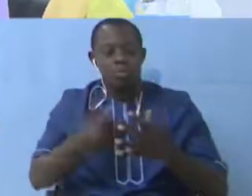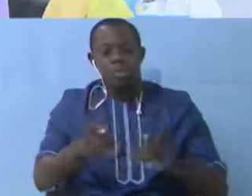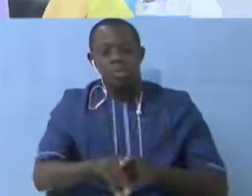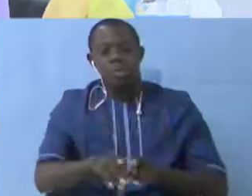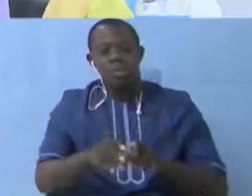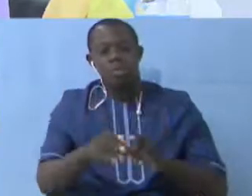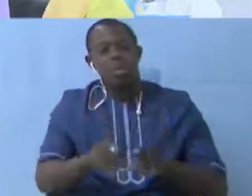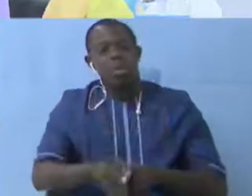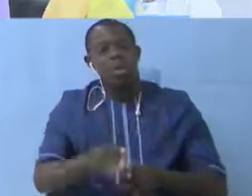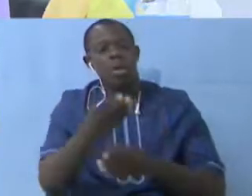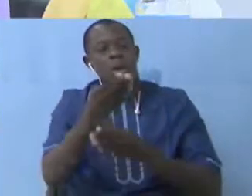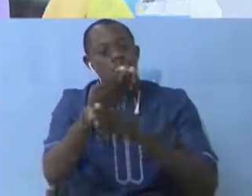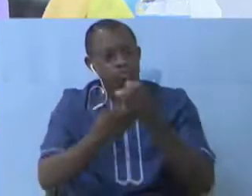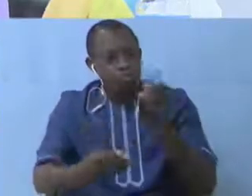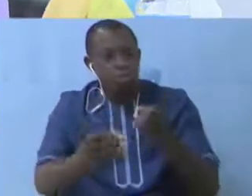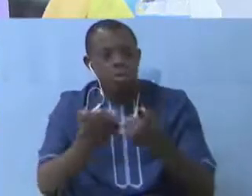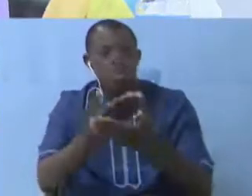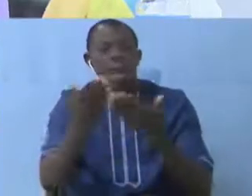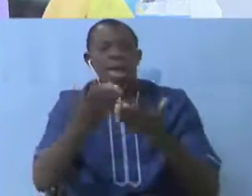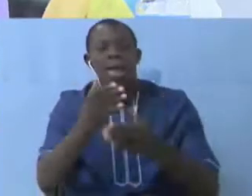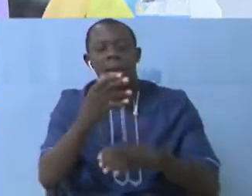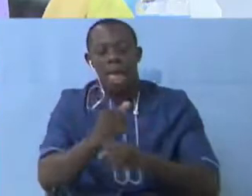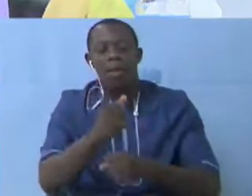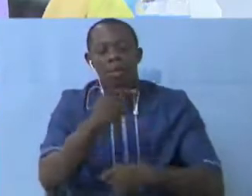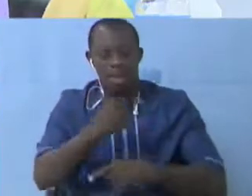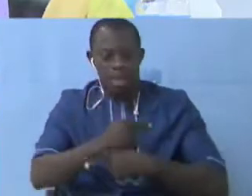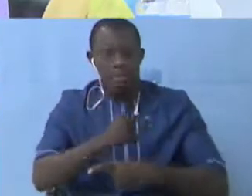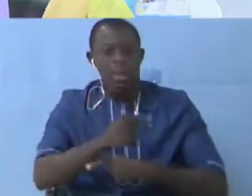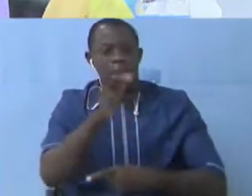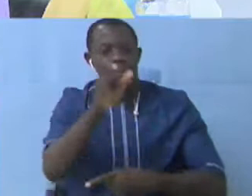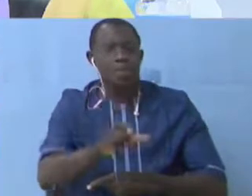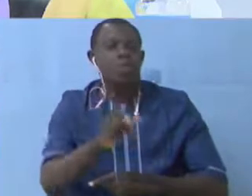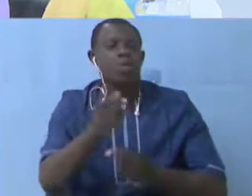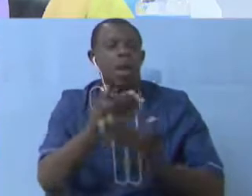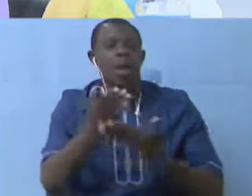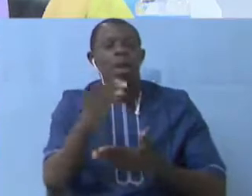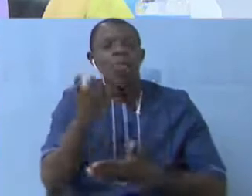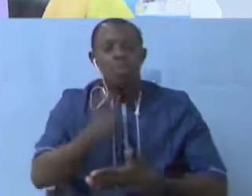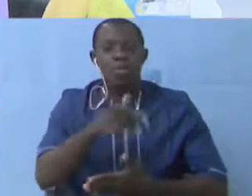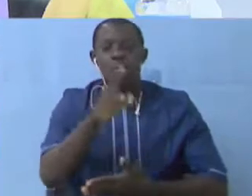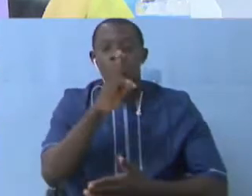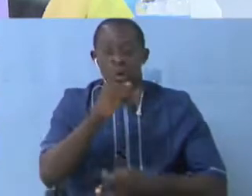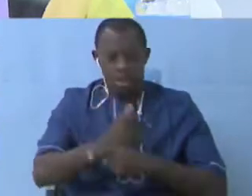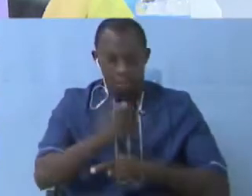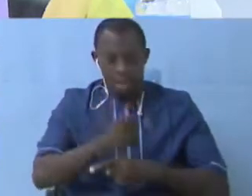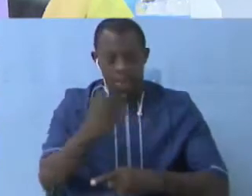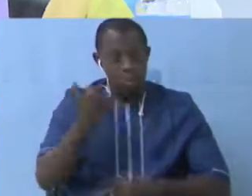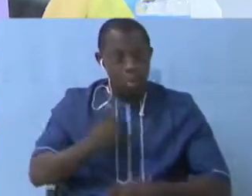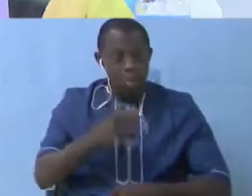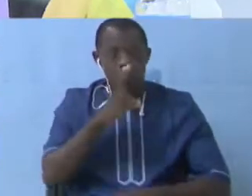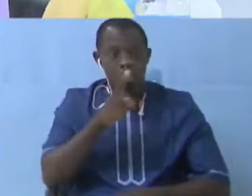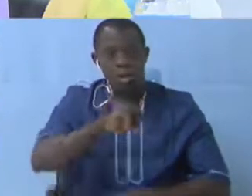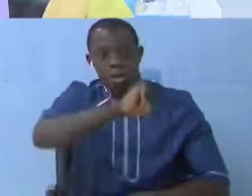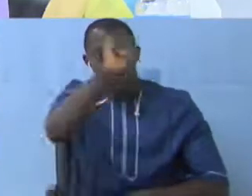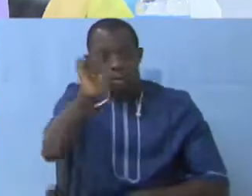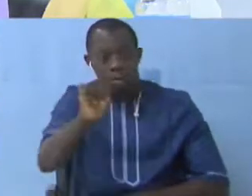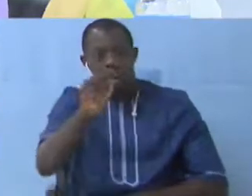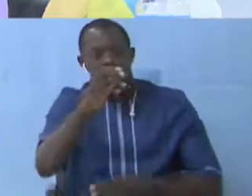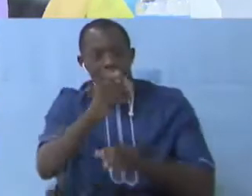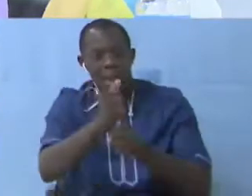of the help of Gambians, especially people from the diaspora helped quite a lot people to